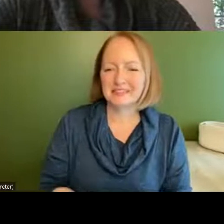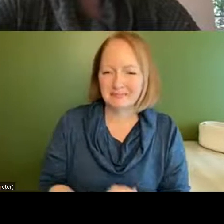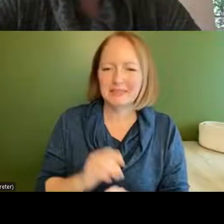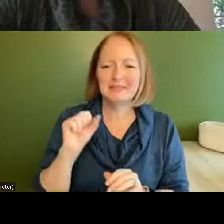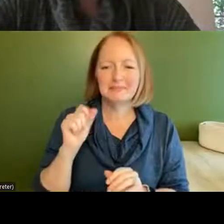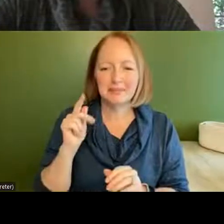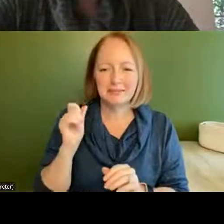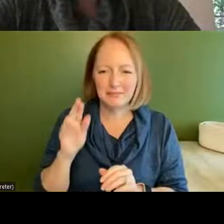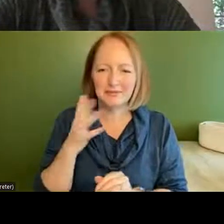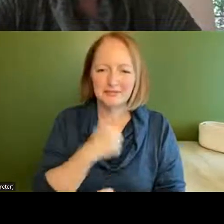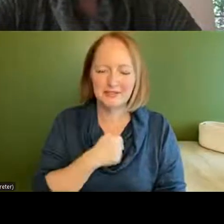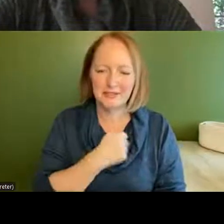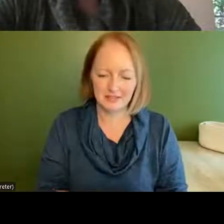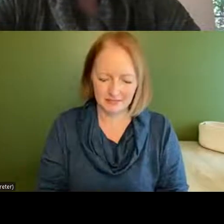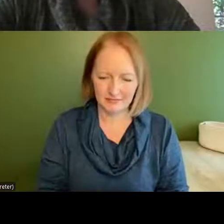that.